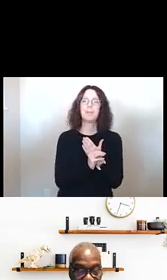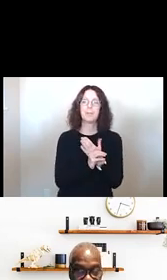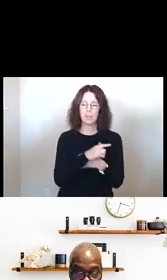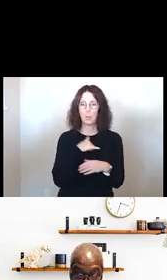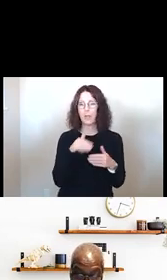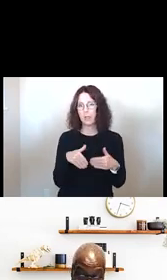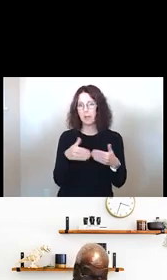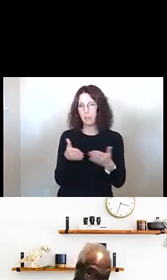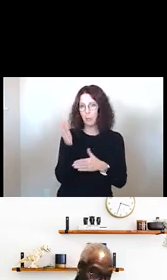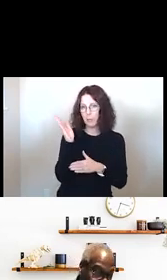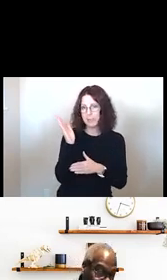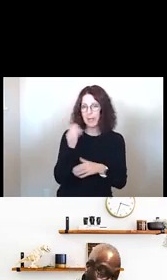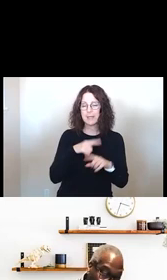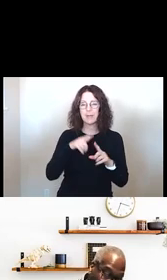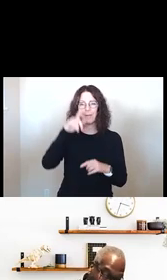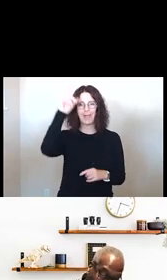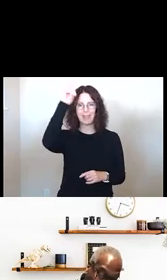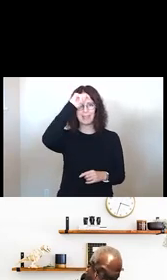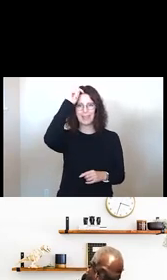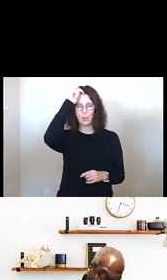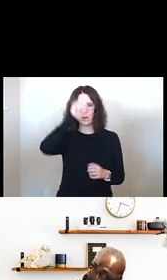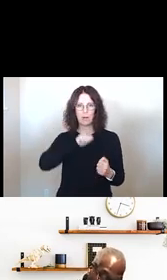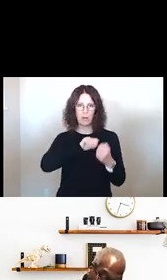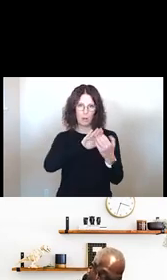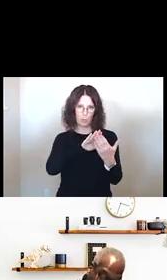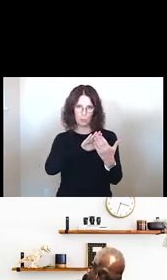theoretical approaches that that present that view.